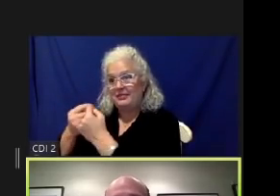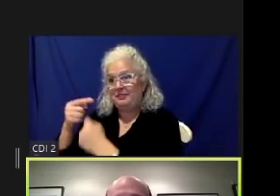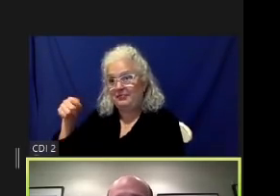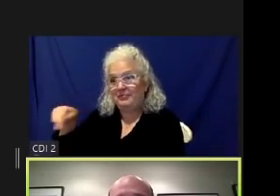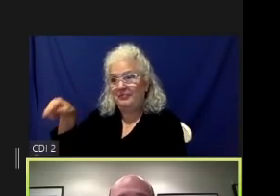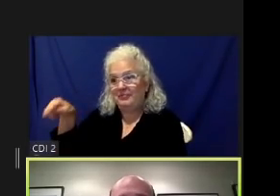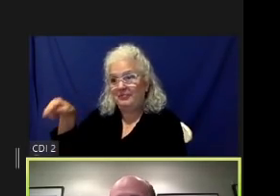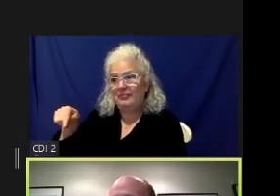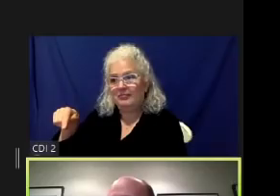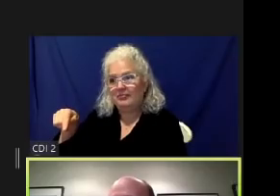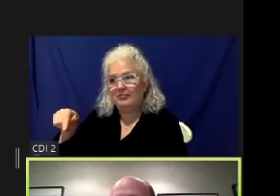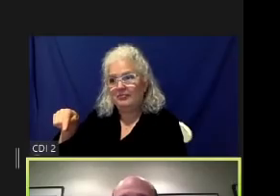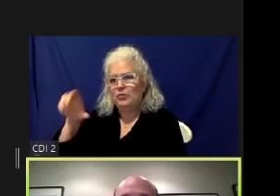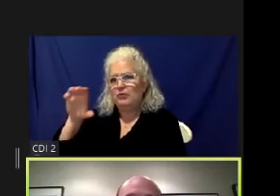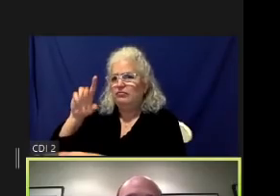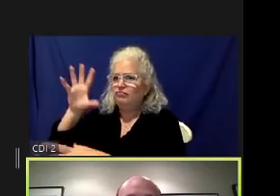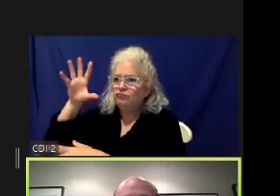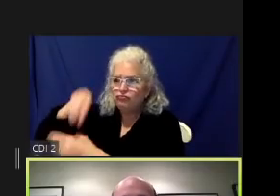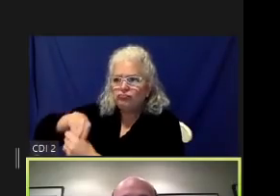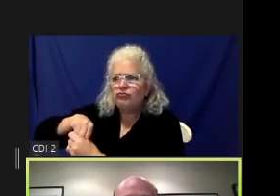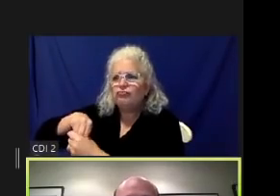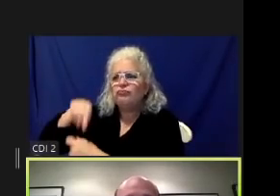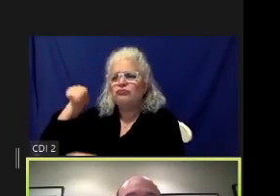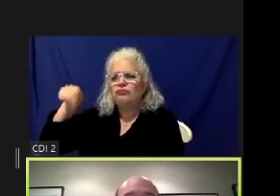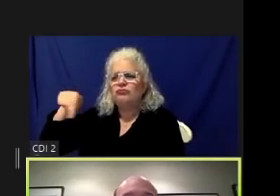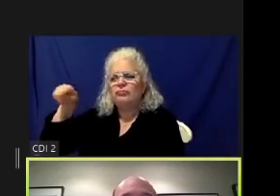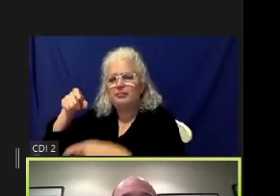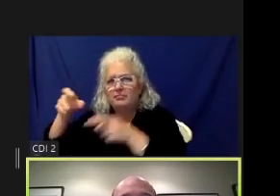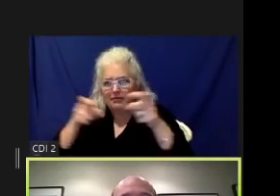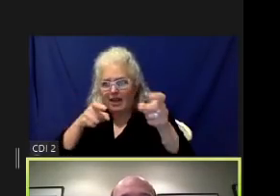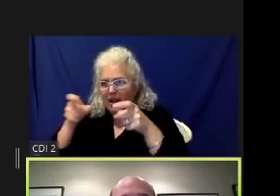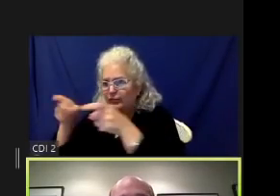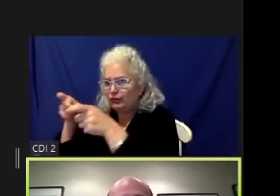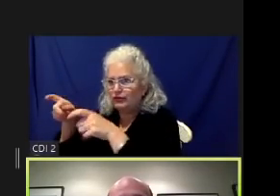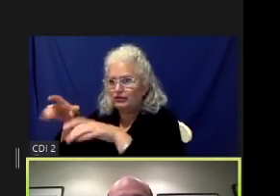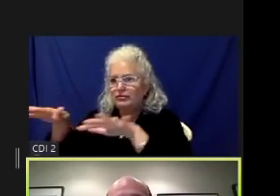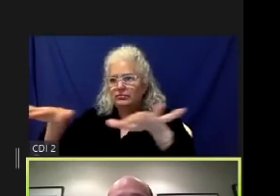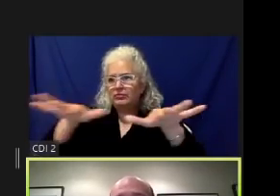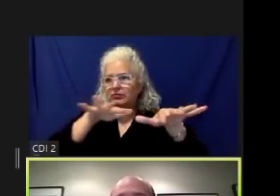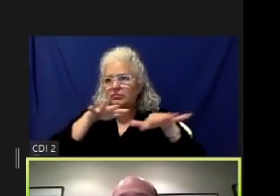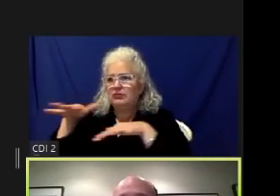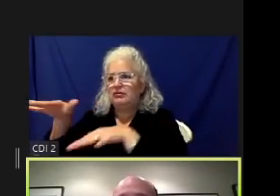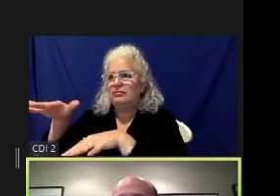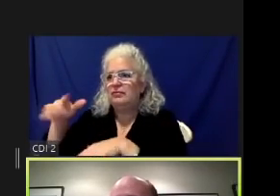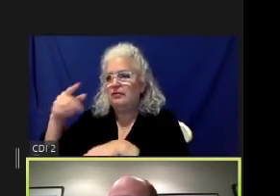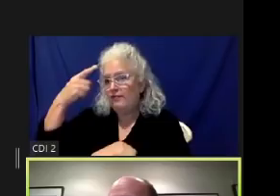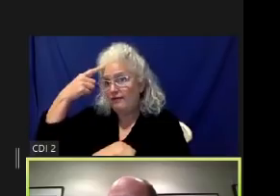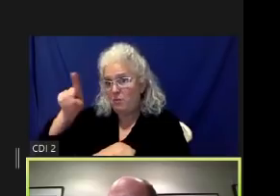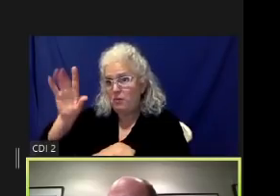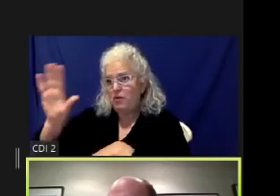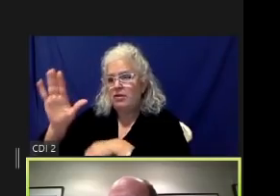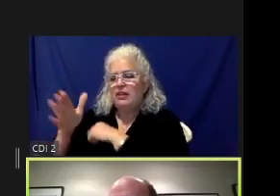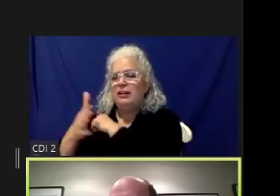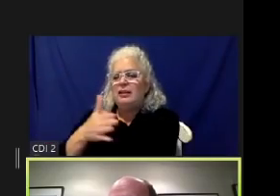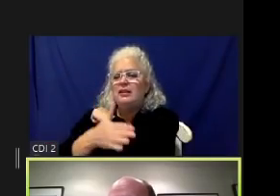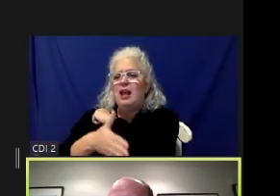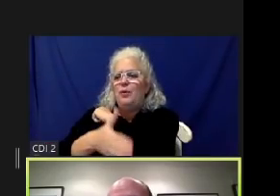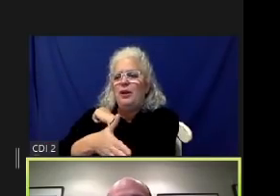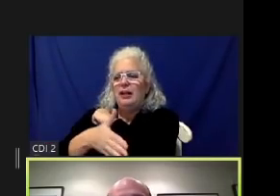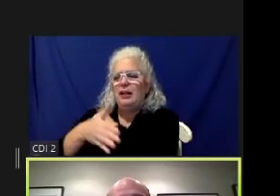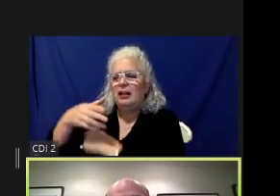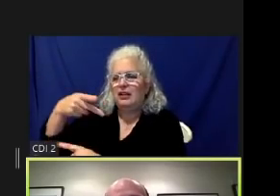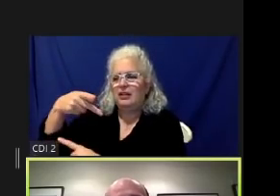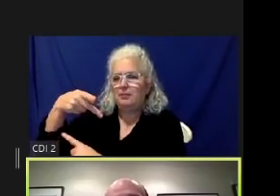forward. So that core team will consist in the county pod at least, and every pod's a little different with the partnership we have with the hospital.